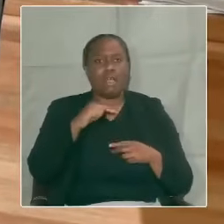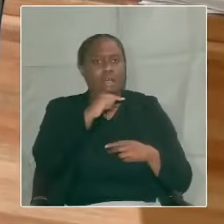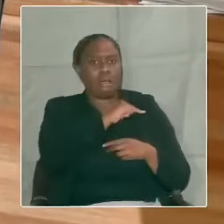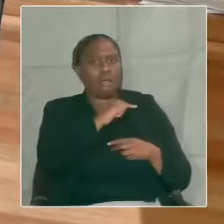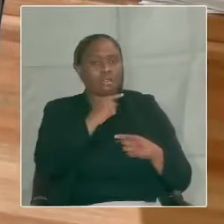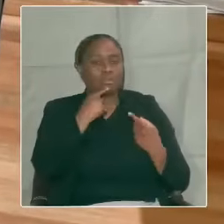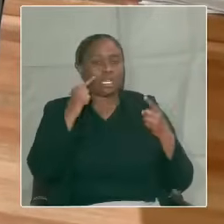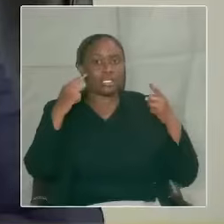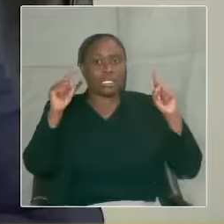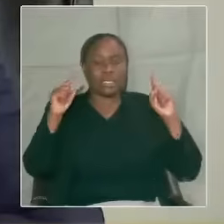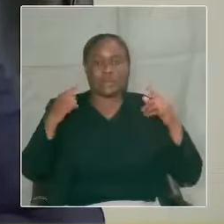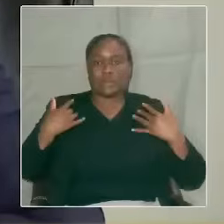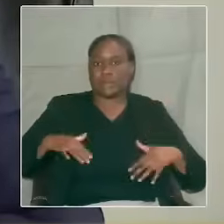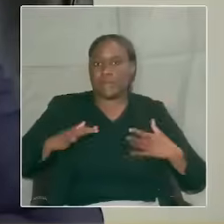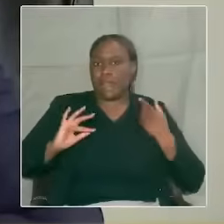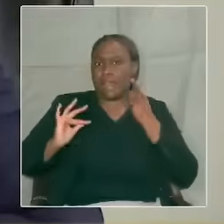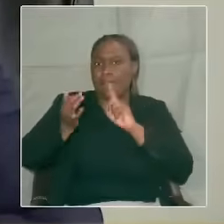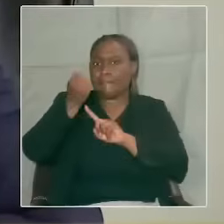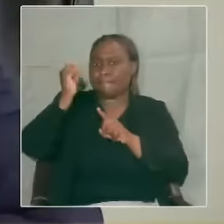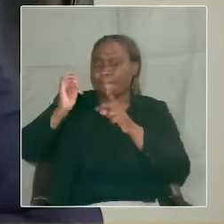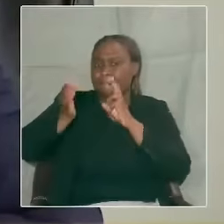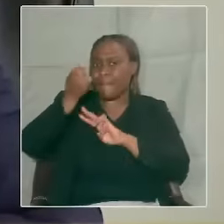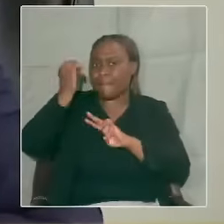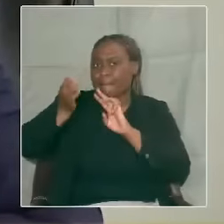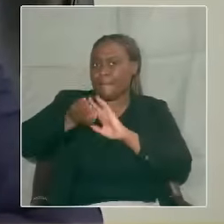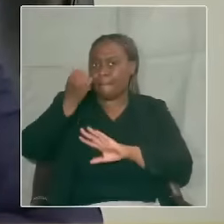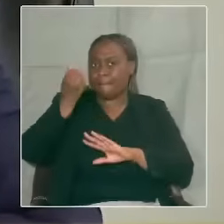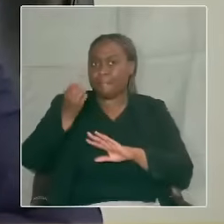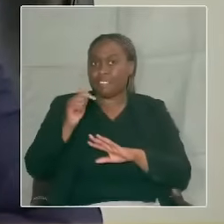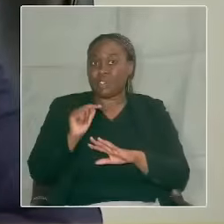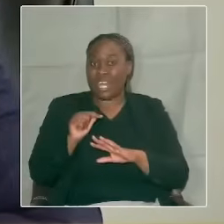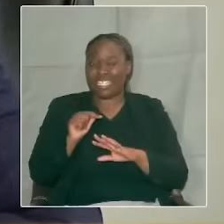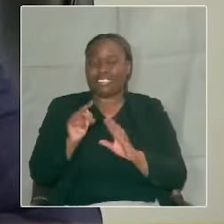success of what the team has done,